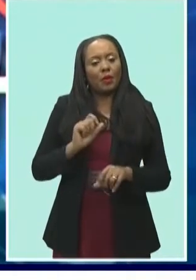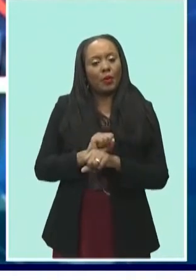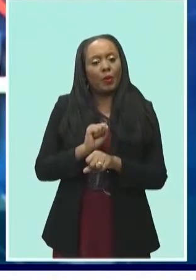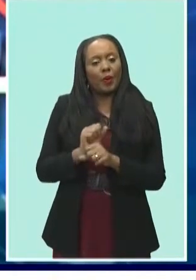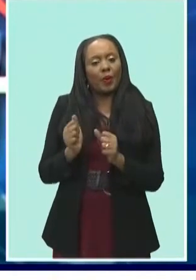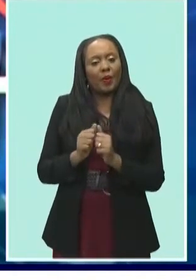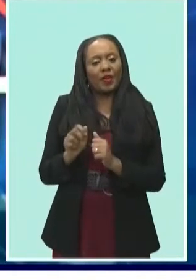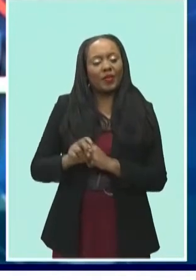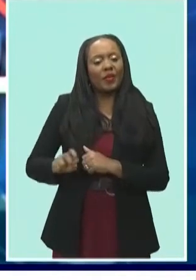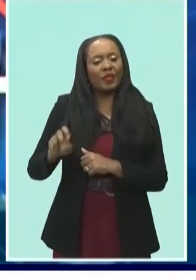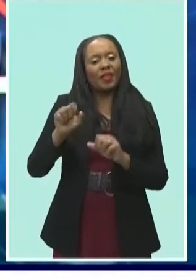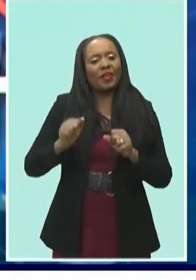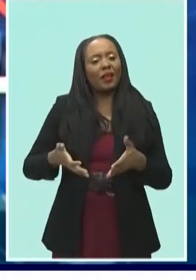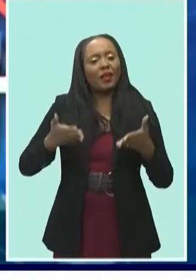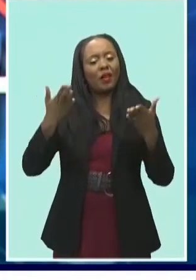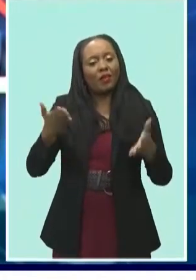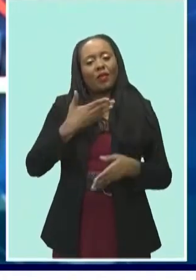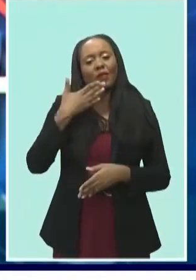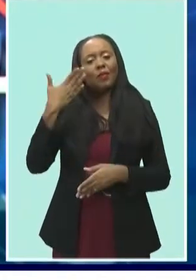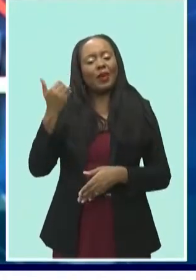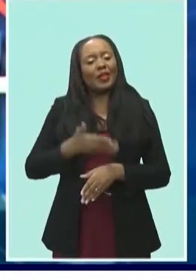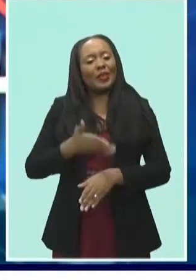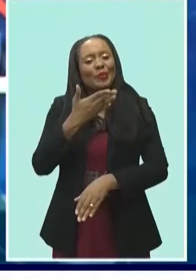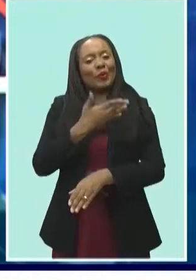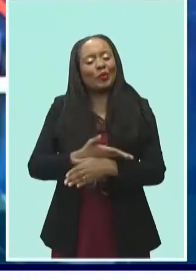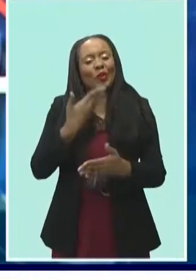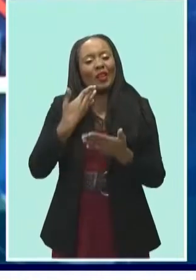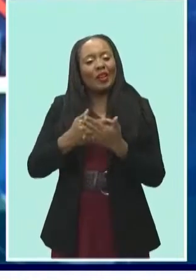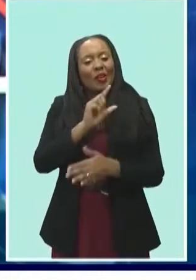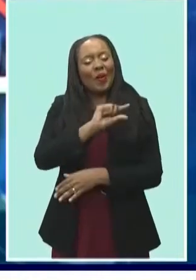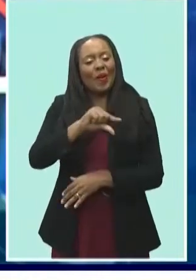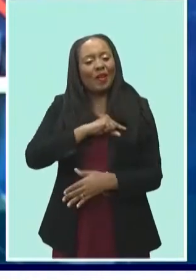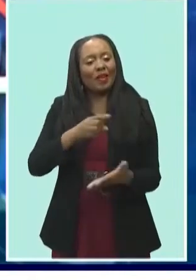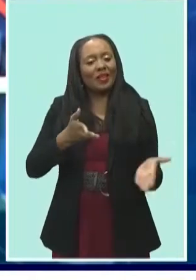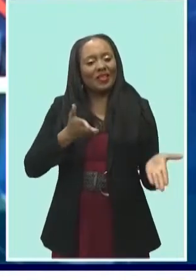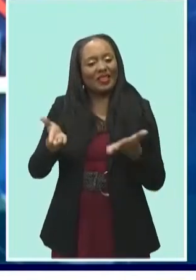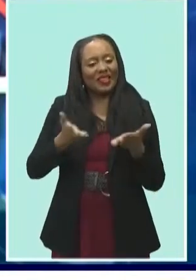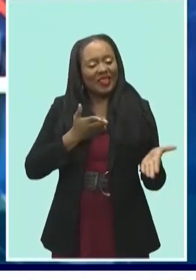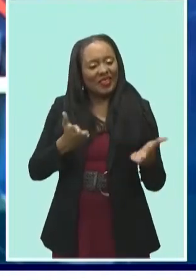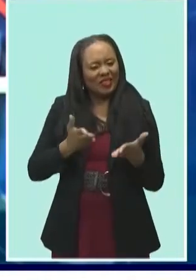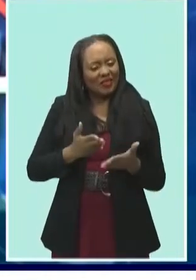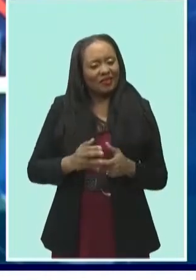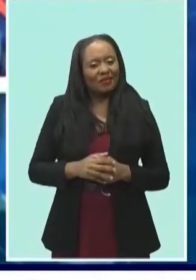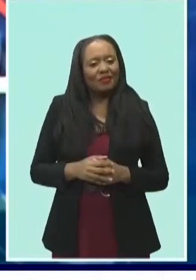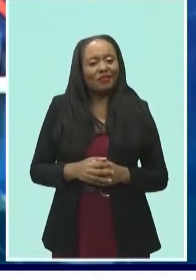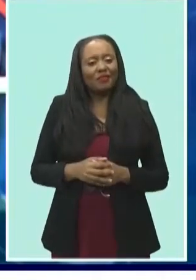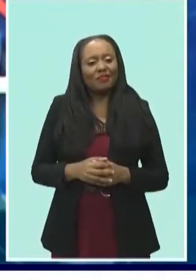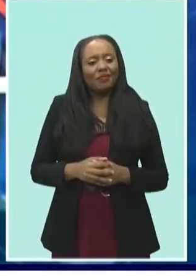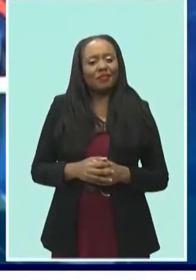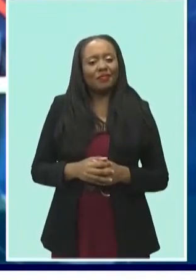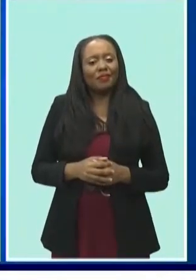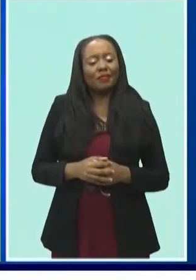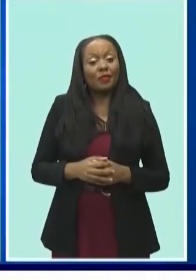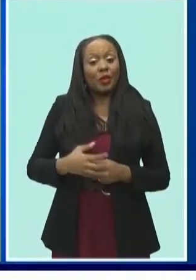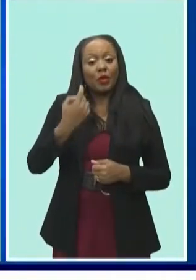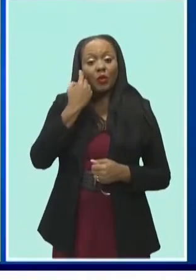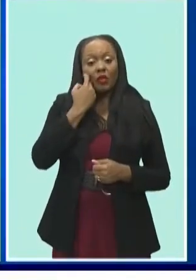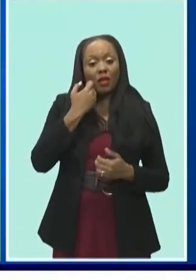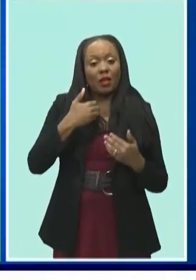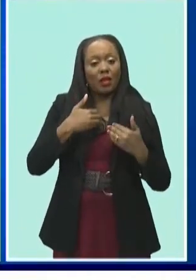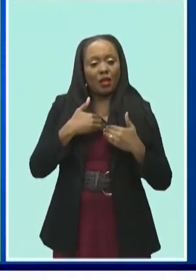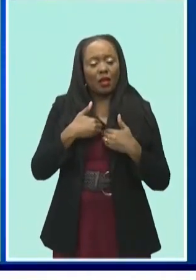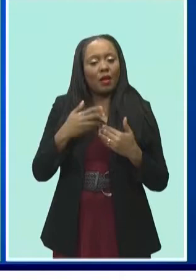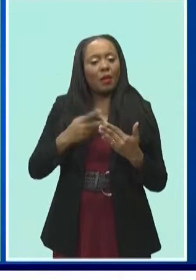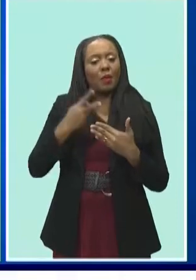better equipped to offer quality service that will give Barbados a leg up in that competitive market. This after they recently completed